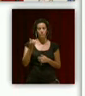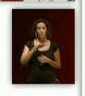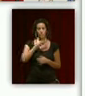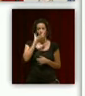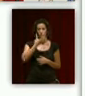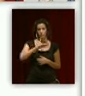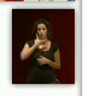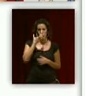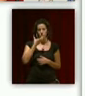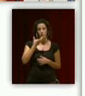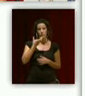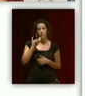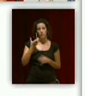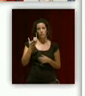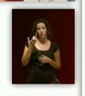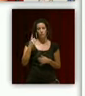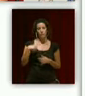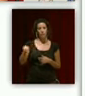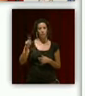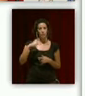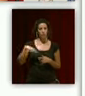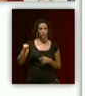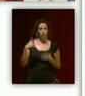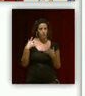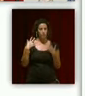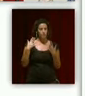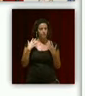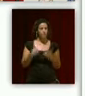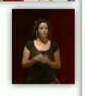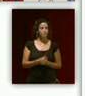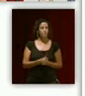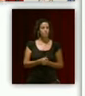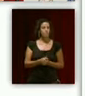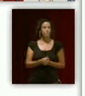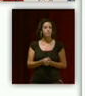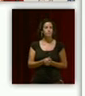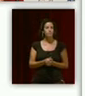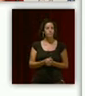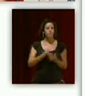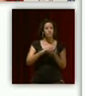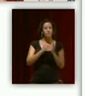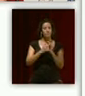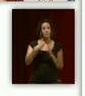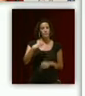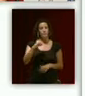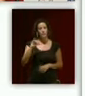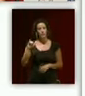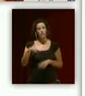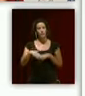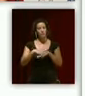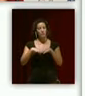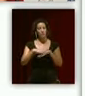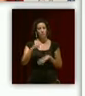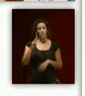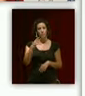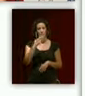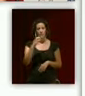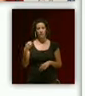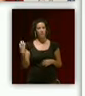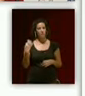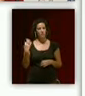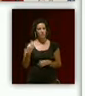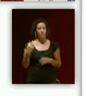an audio equipment, a telephone, a light bulb, a heater, and a ventilator.